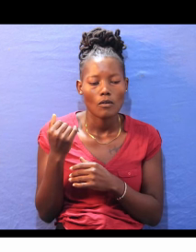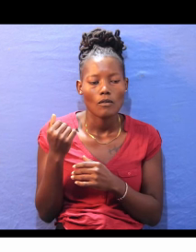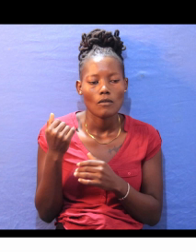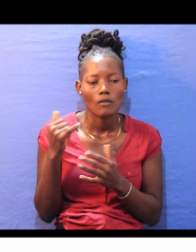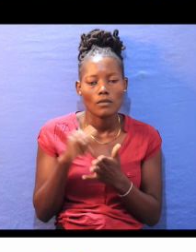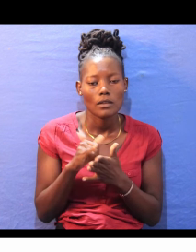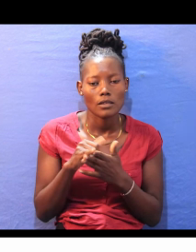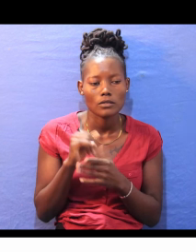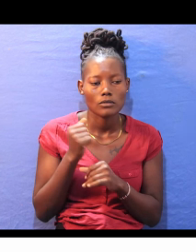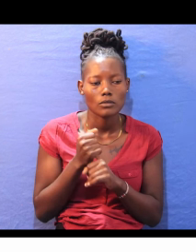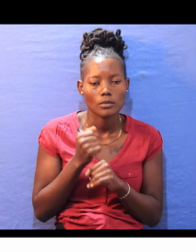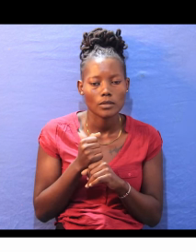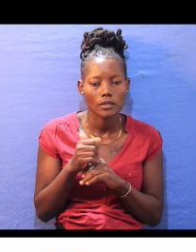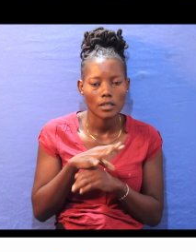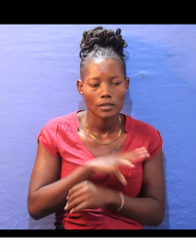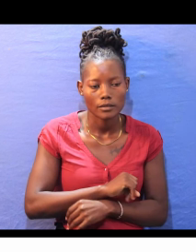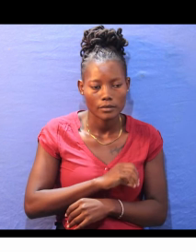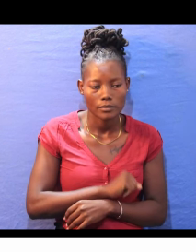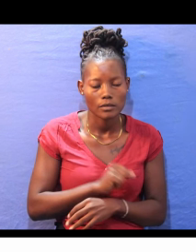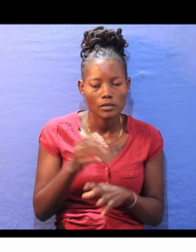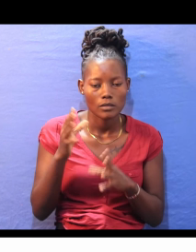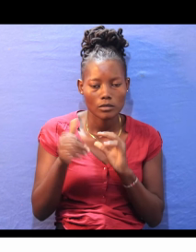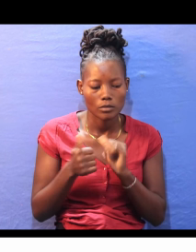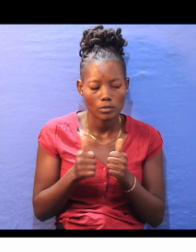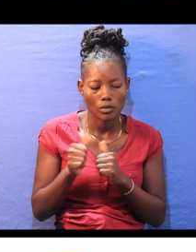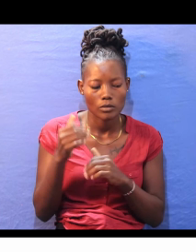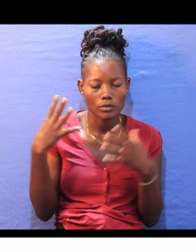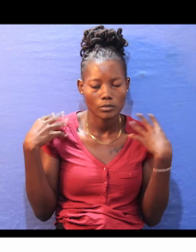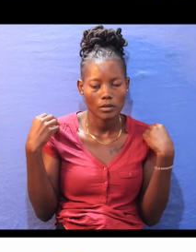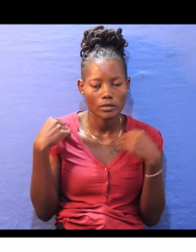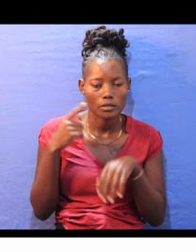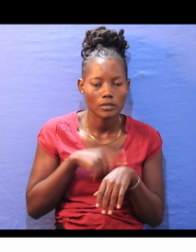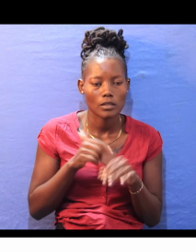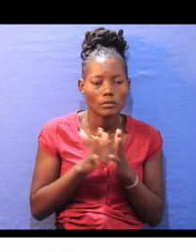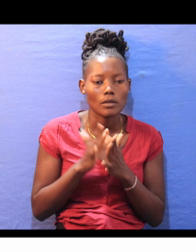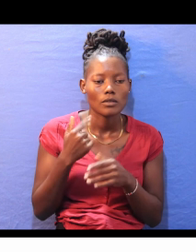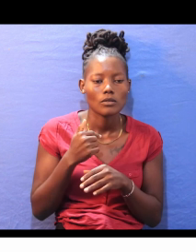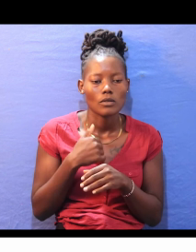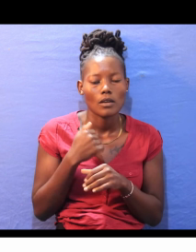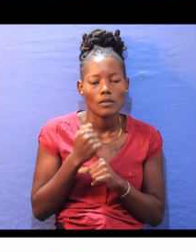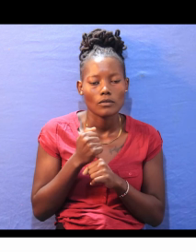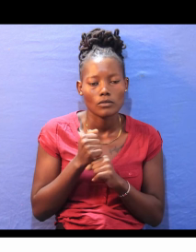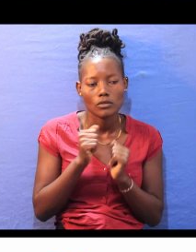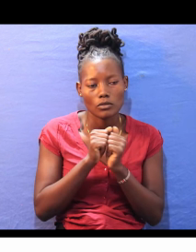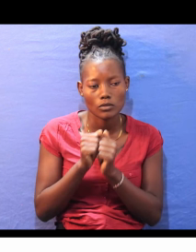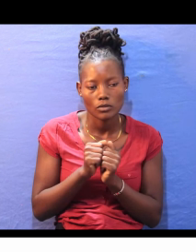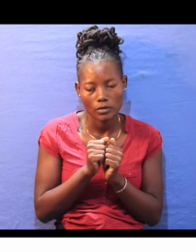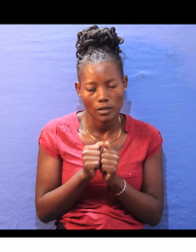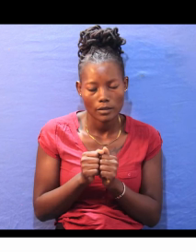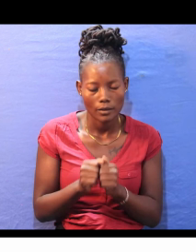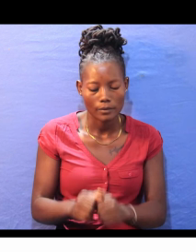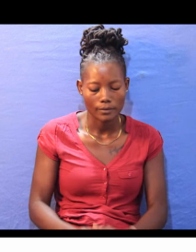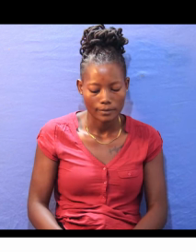done during sports practice times, and we will have to coordinate with the sport coach to do those